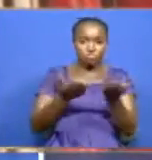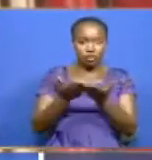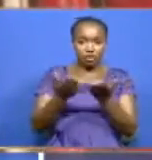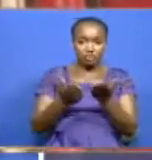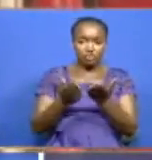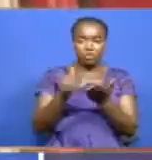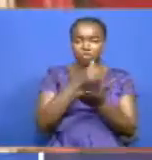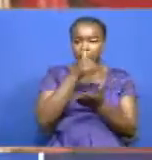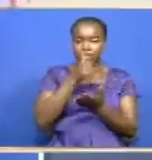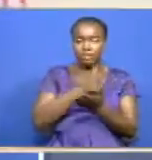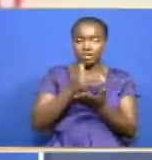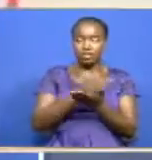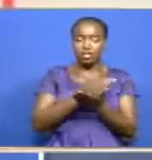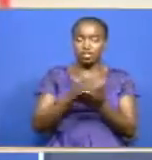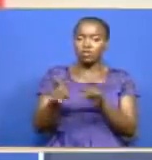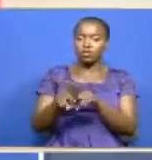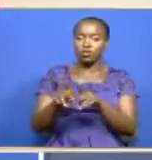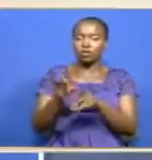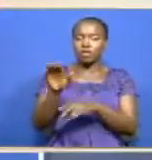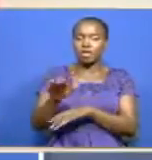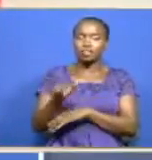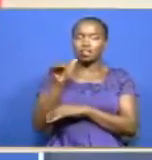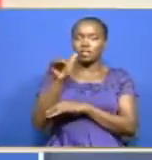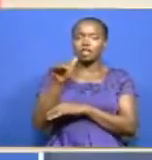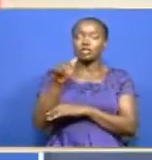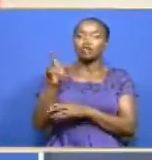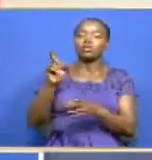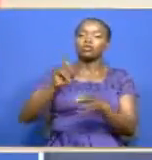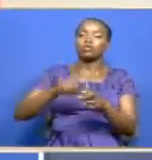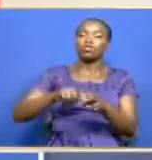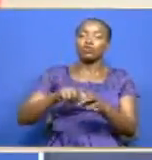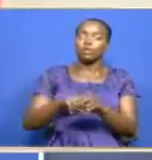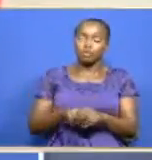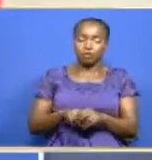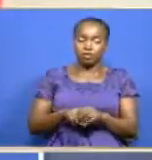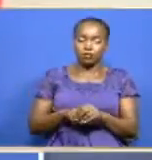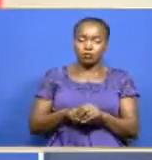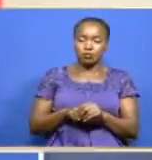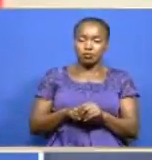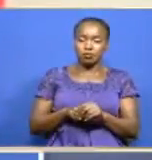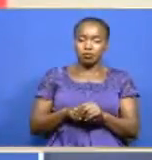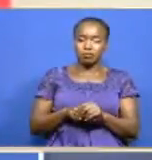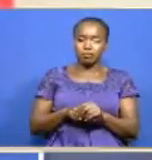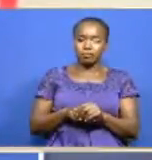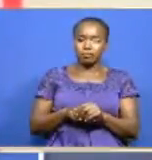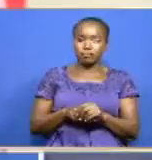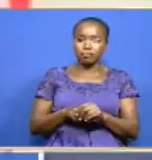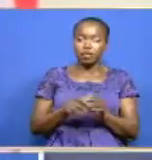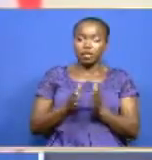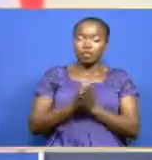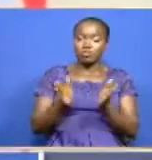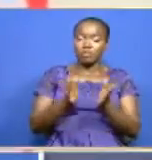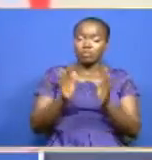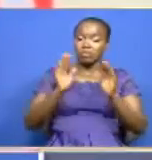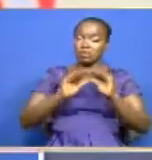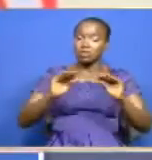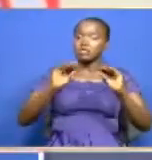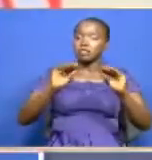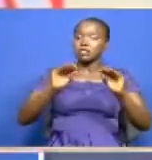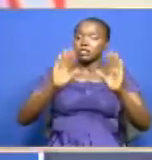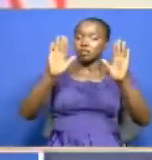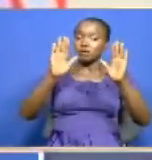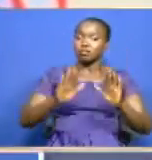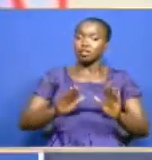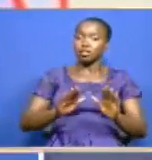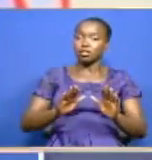to follow suit. I call on the private sector to join the government in the public sensitization campaign